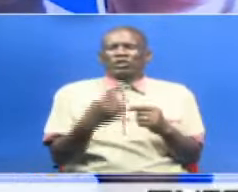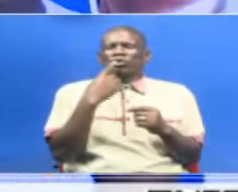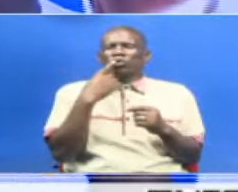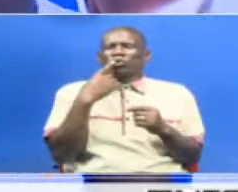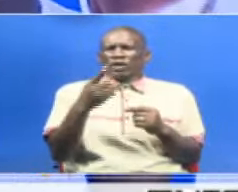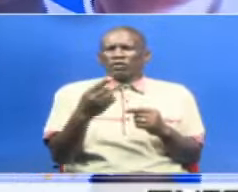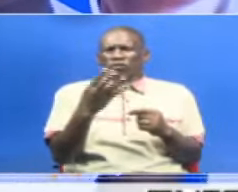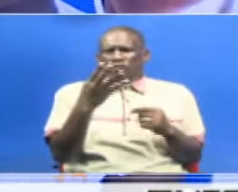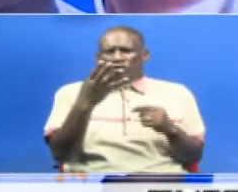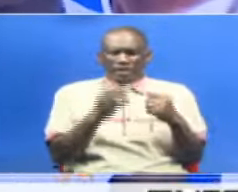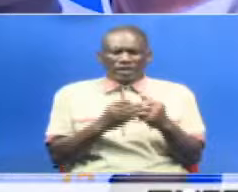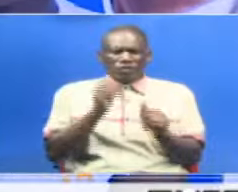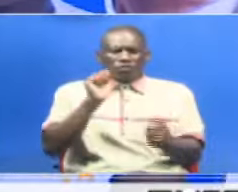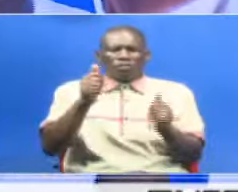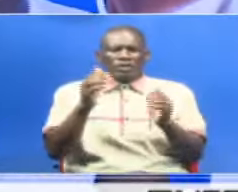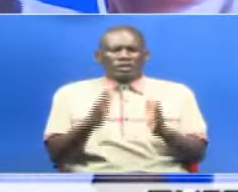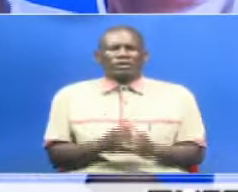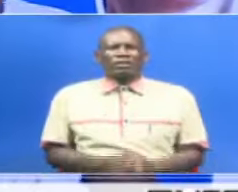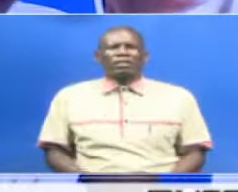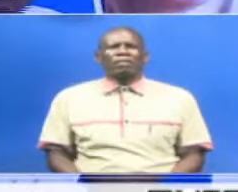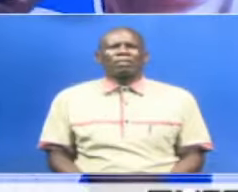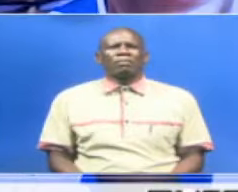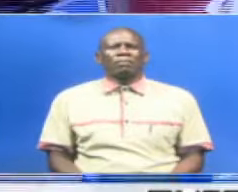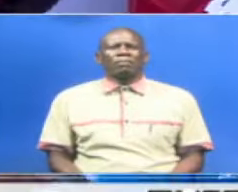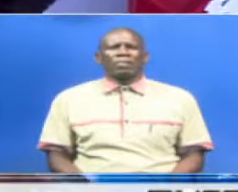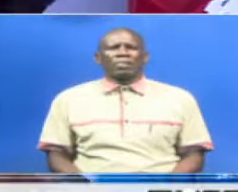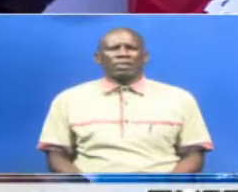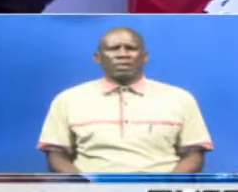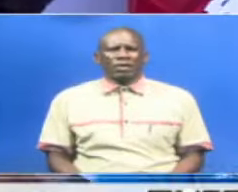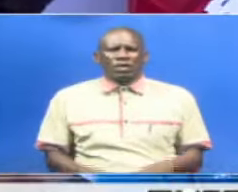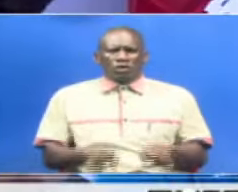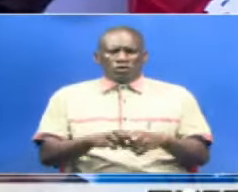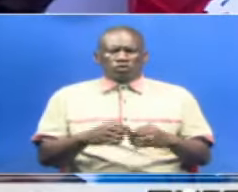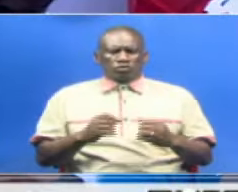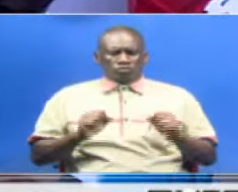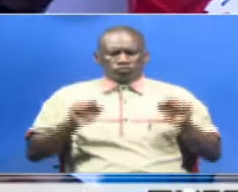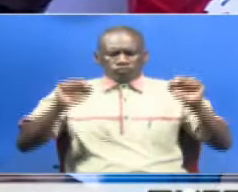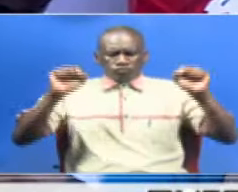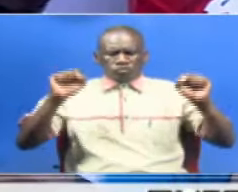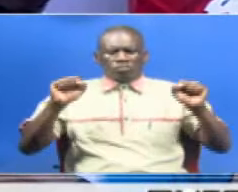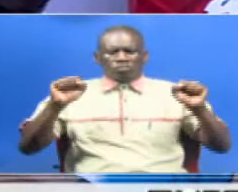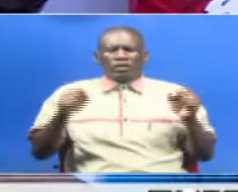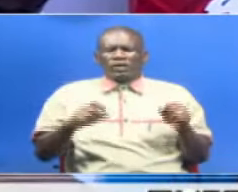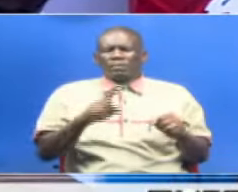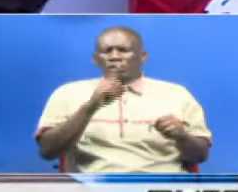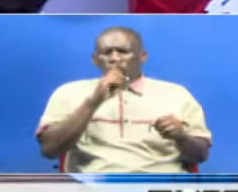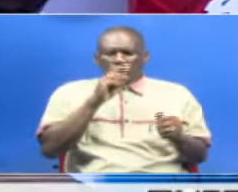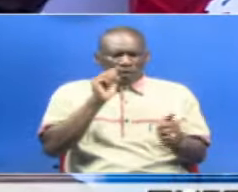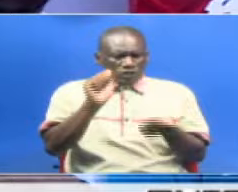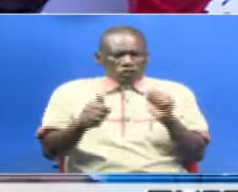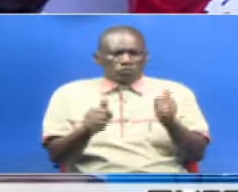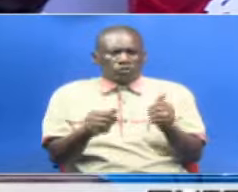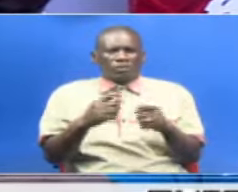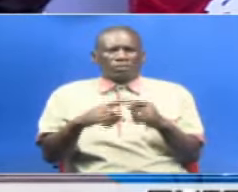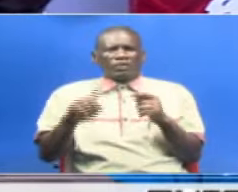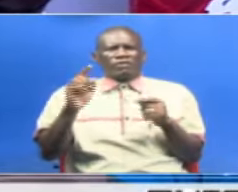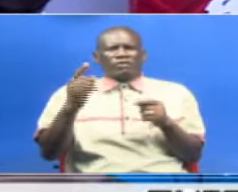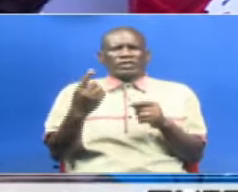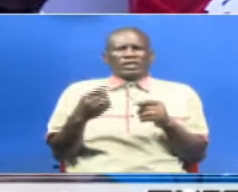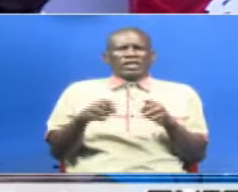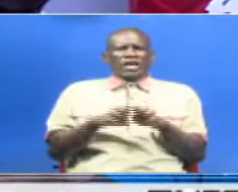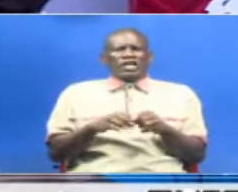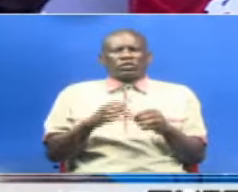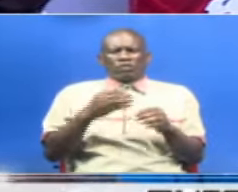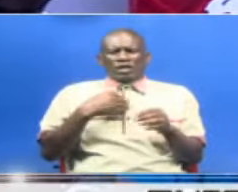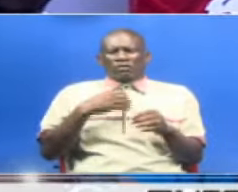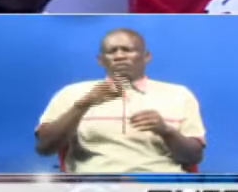148 contestants. We've also noticed that bodybuilding has been a dormant sport, but first Rupert's Fun and Fitness Center, it's